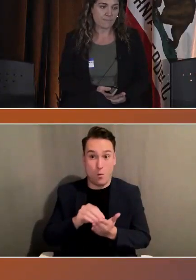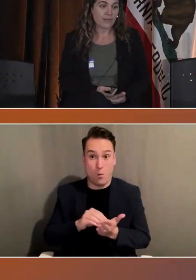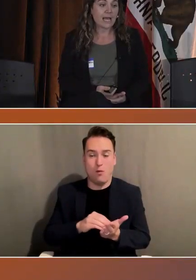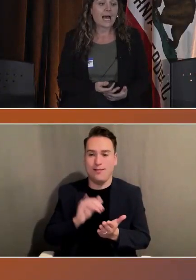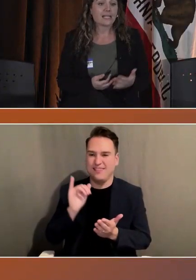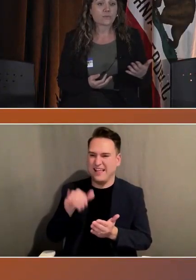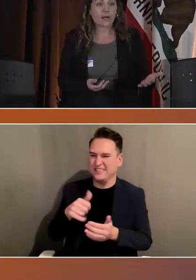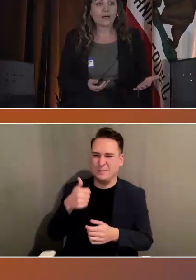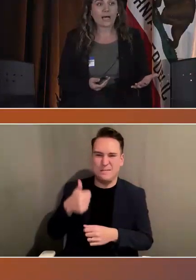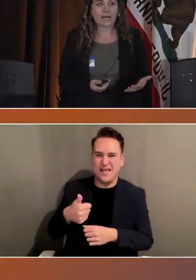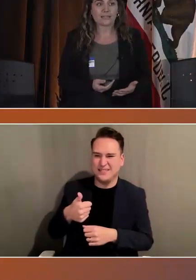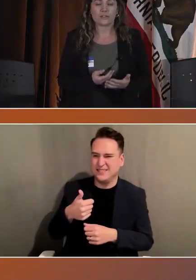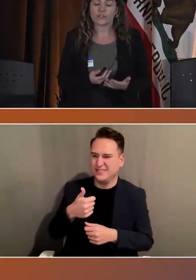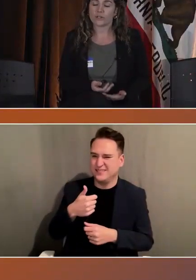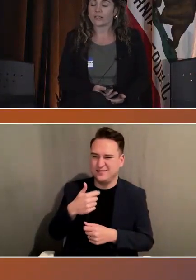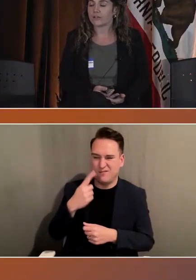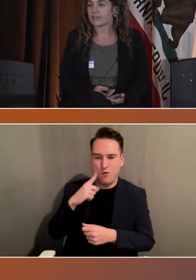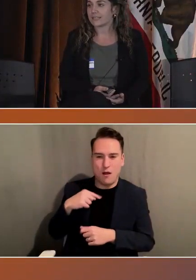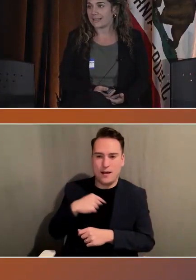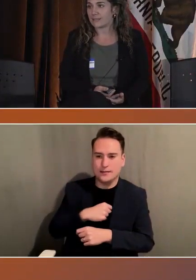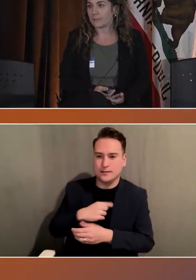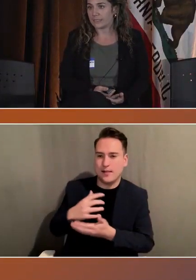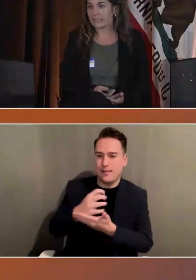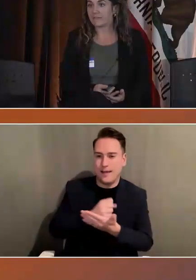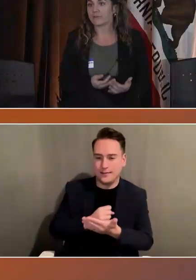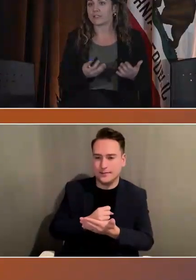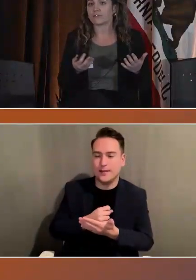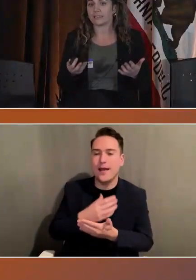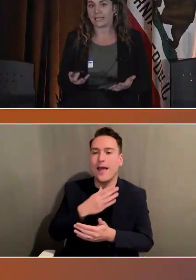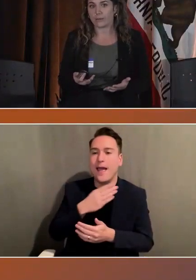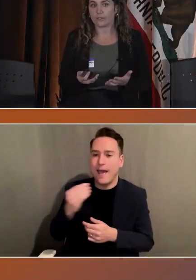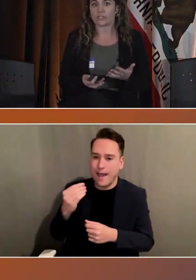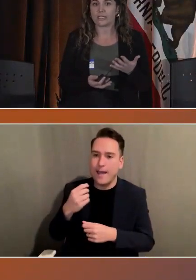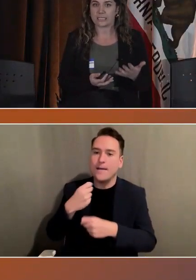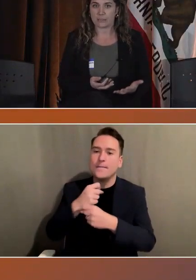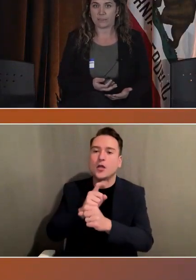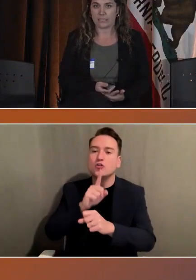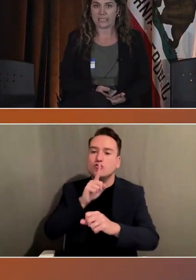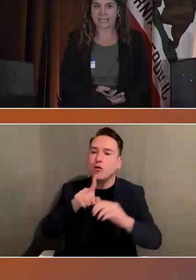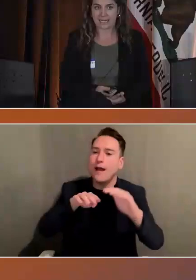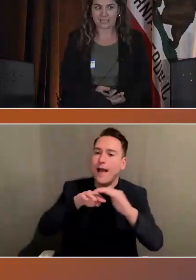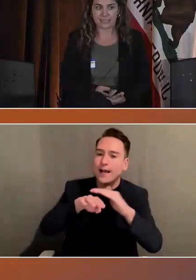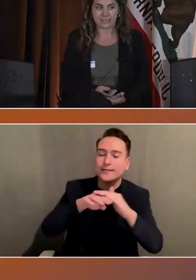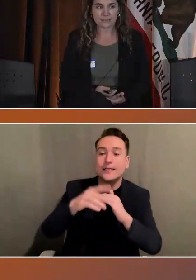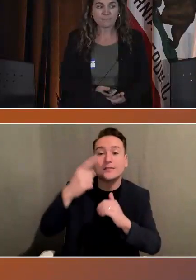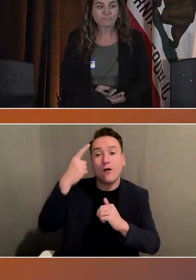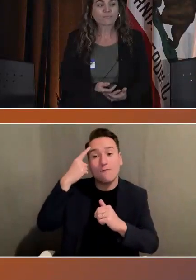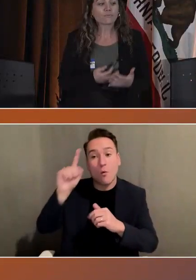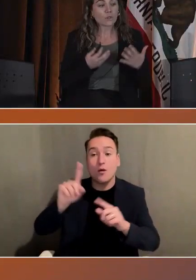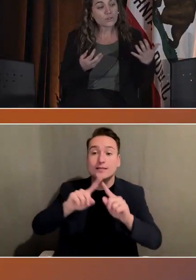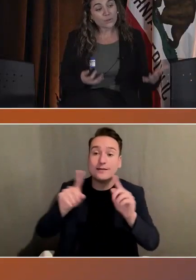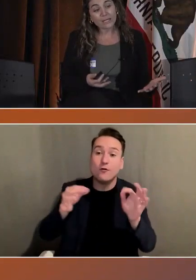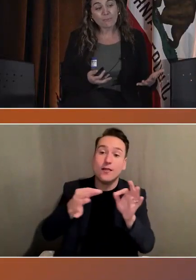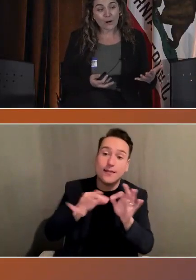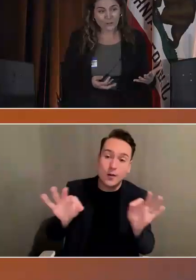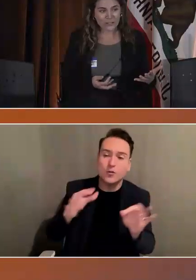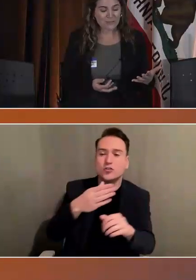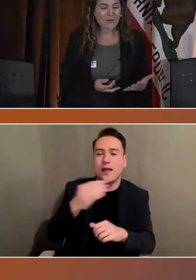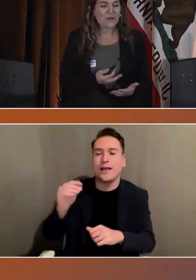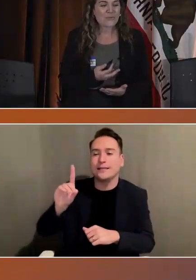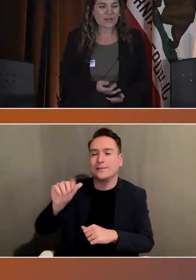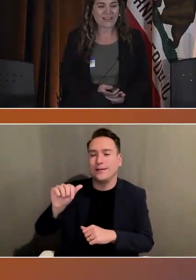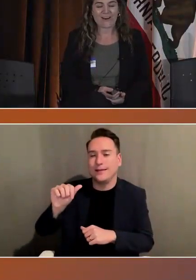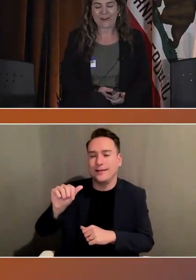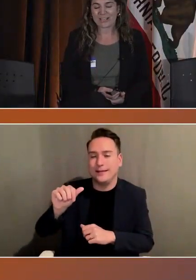data, as well as ensuring there's accessibility for different language and disability status needs. So in